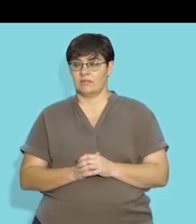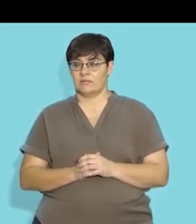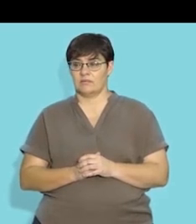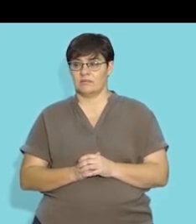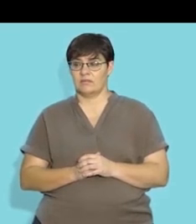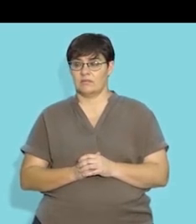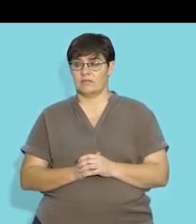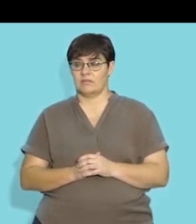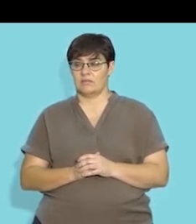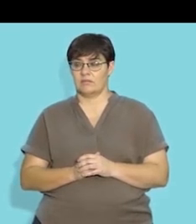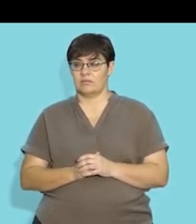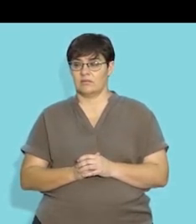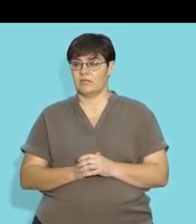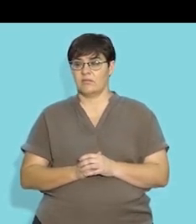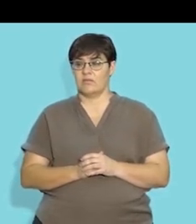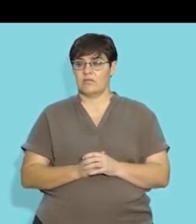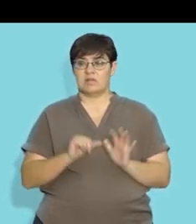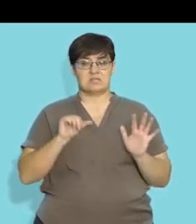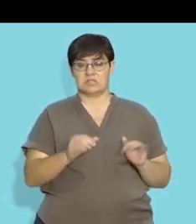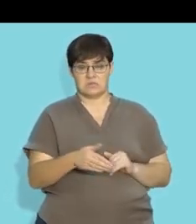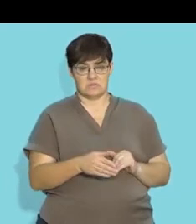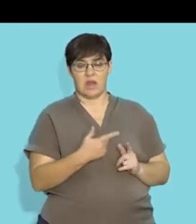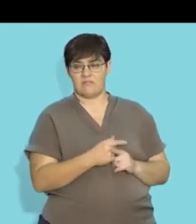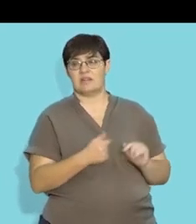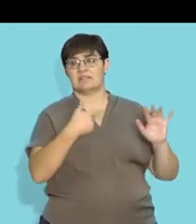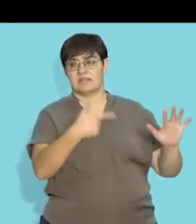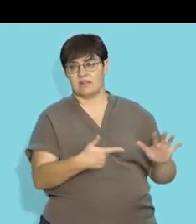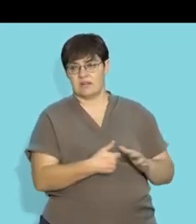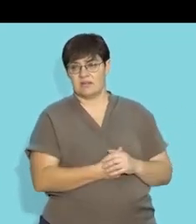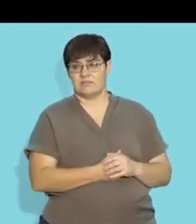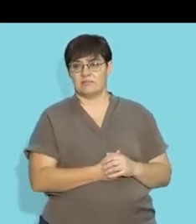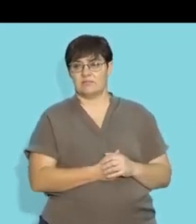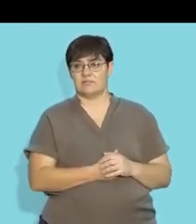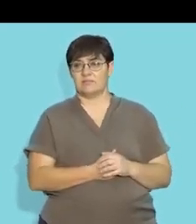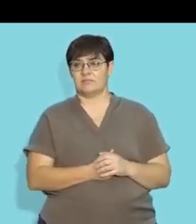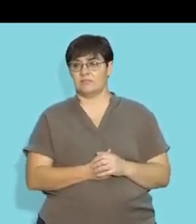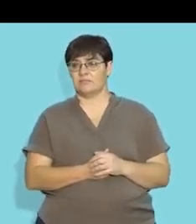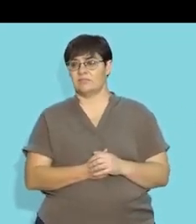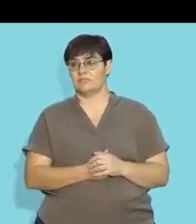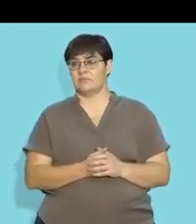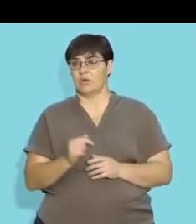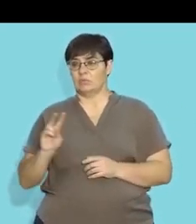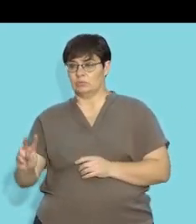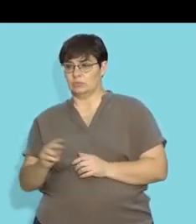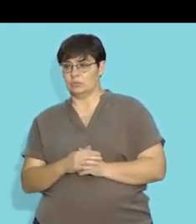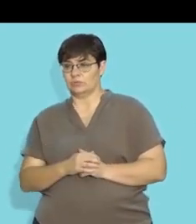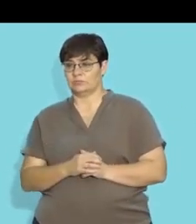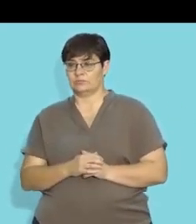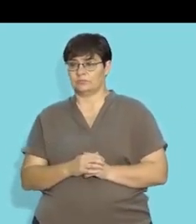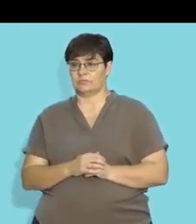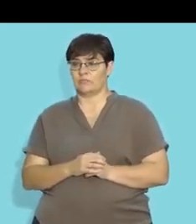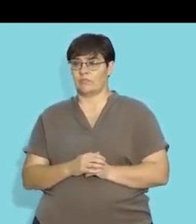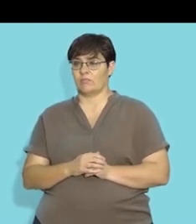6. And then we have 7 goes with 2. 7 goes with 2.